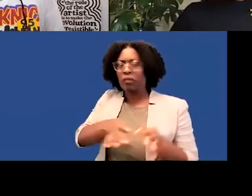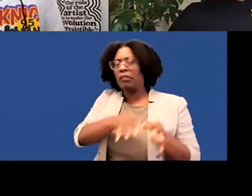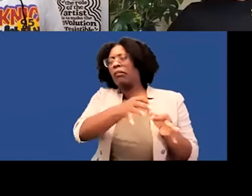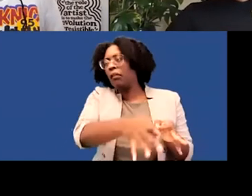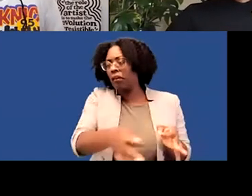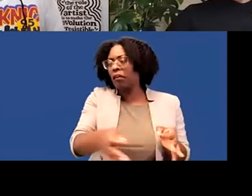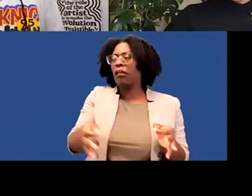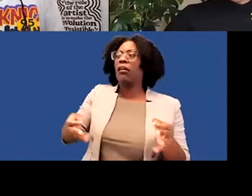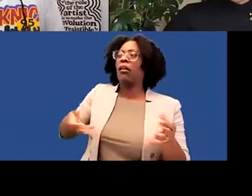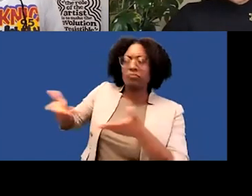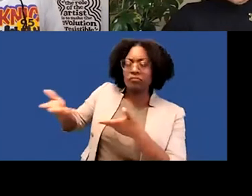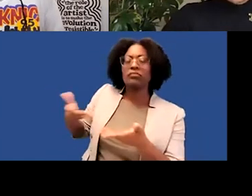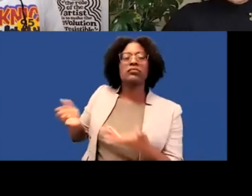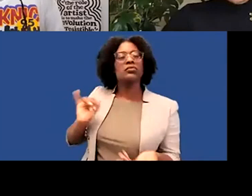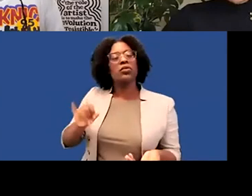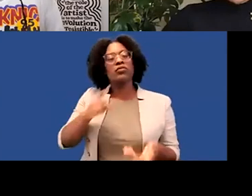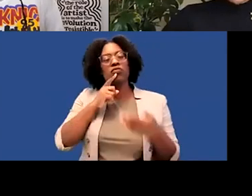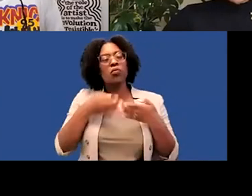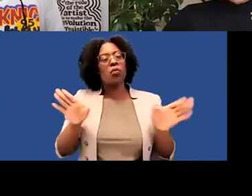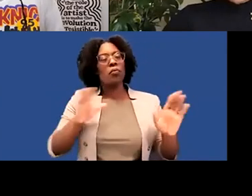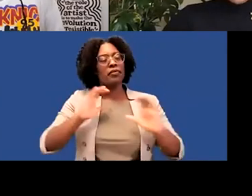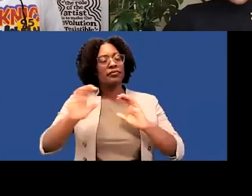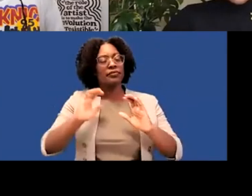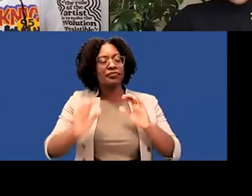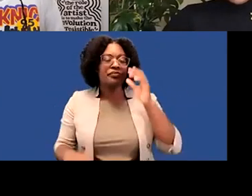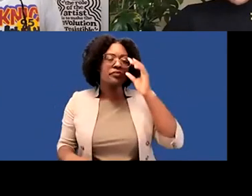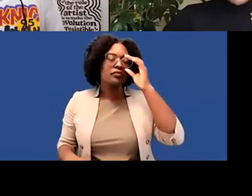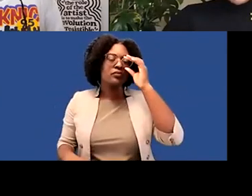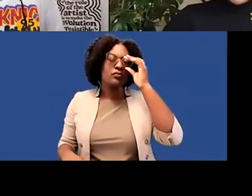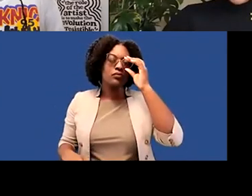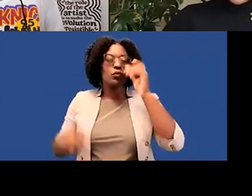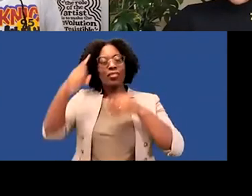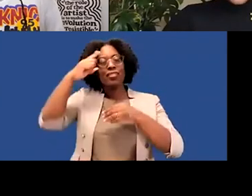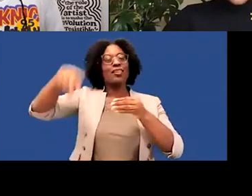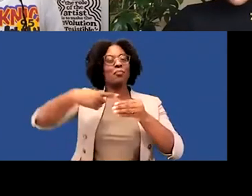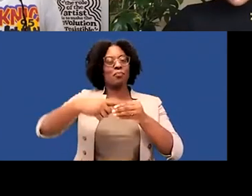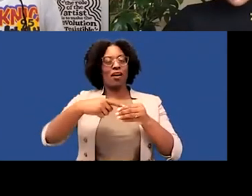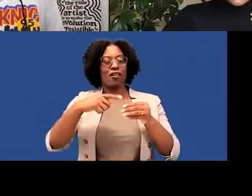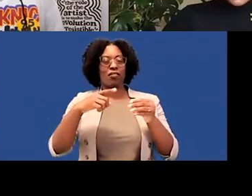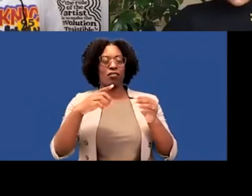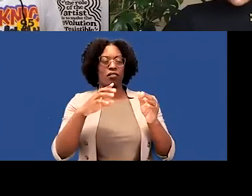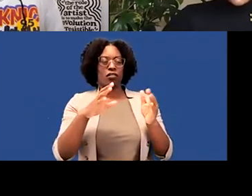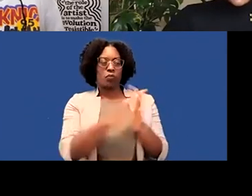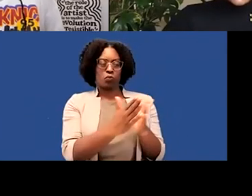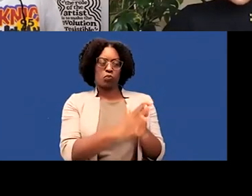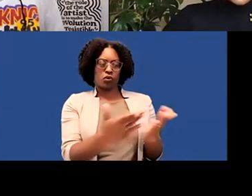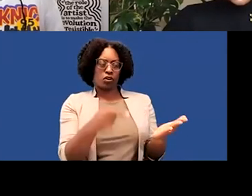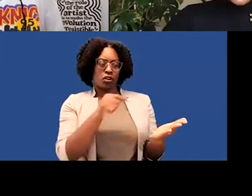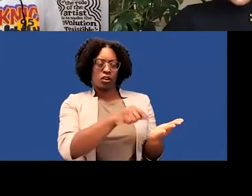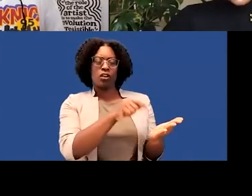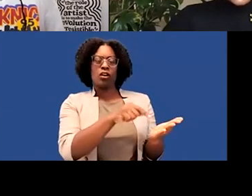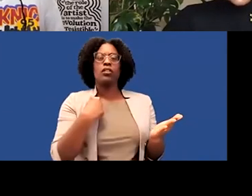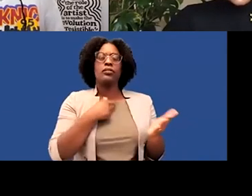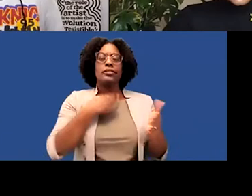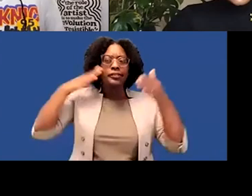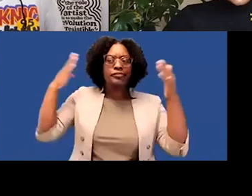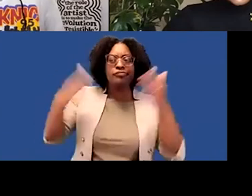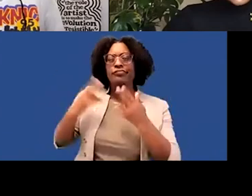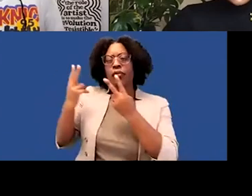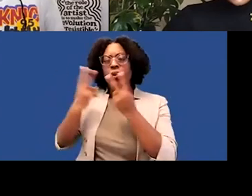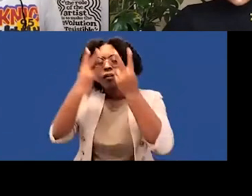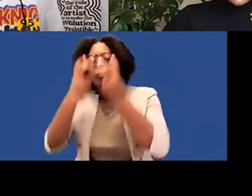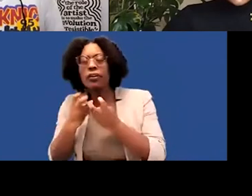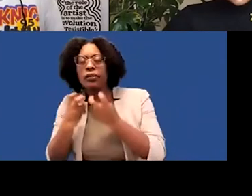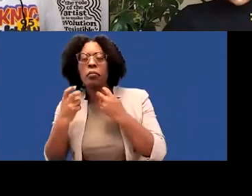not necessarily a space of productivity or final product or being motivated by capitalism. I mean, those are the